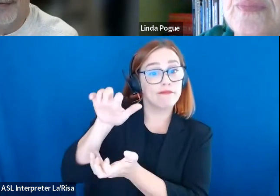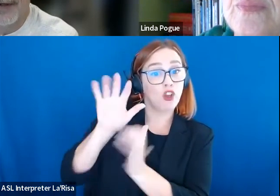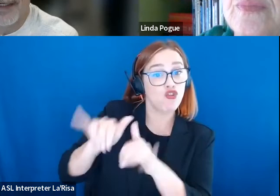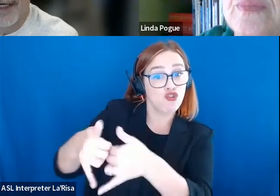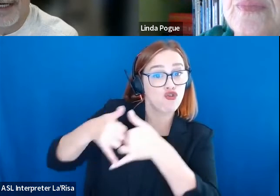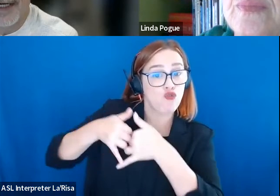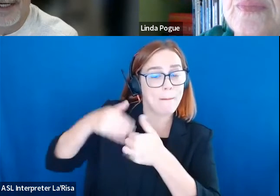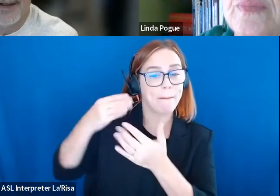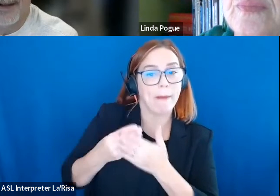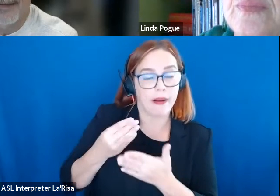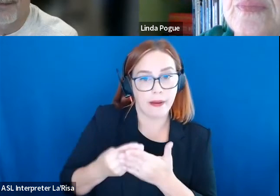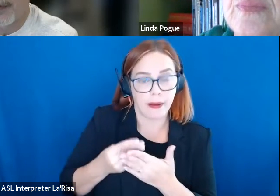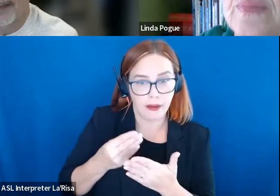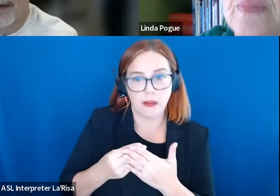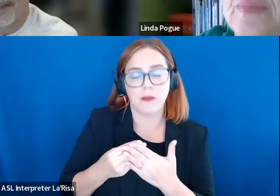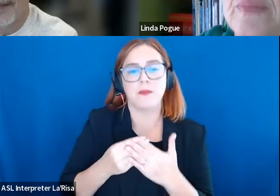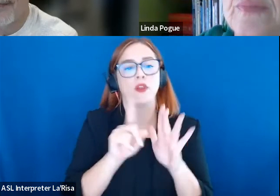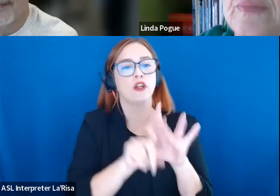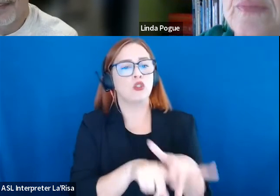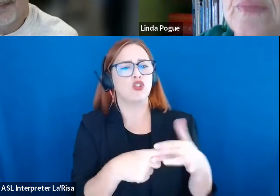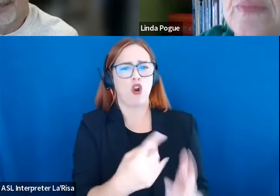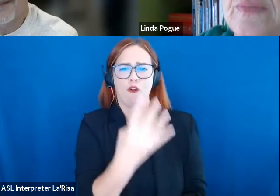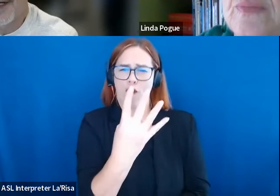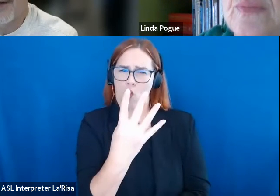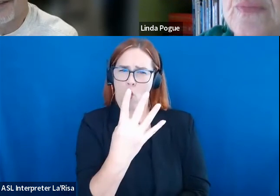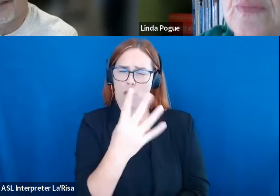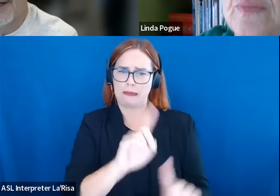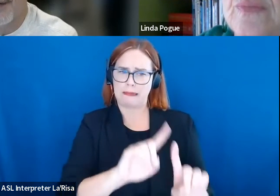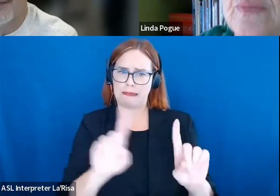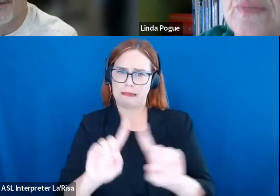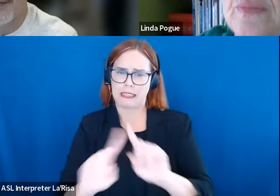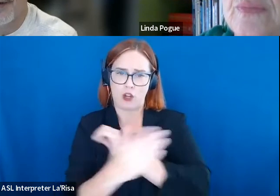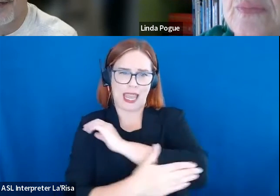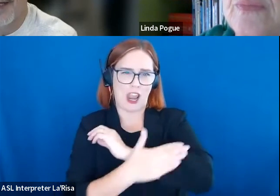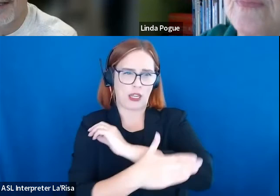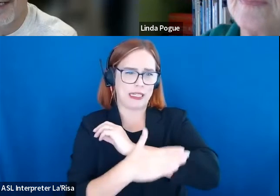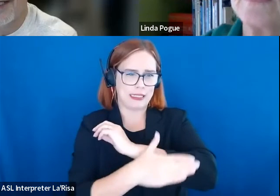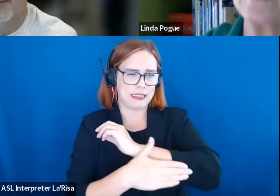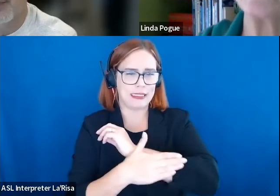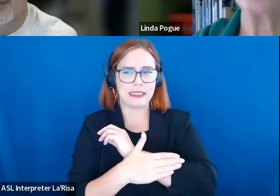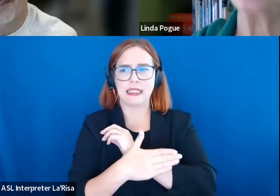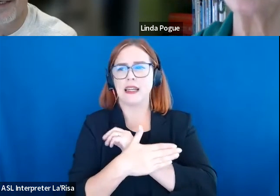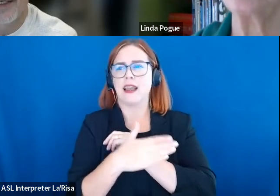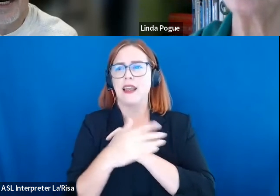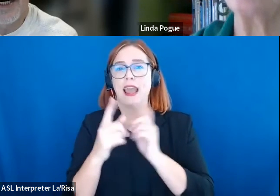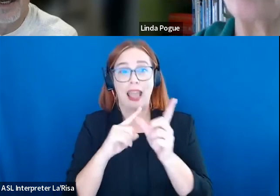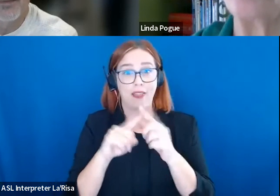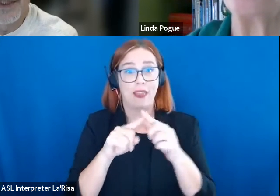and started in 4 counties, went to our 10 county service area, and then kept